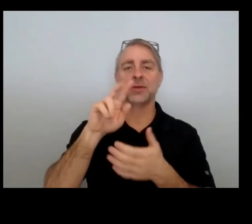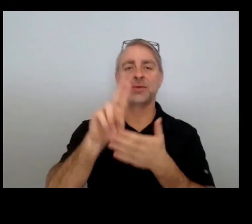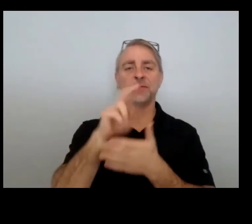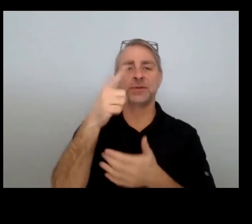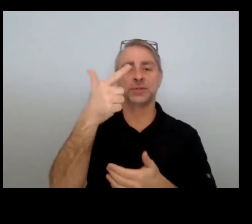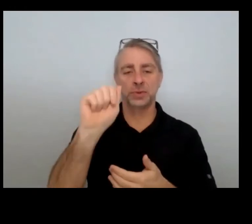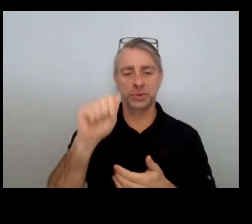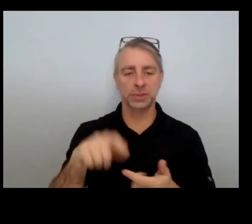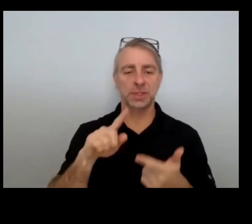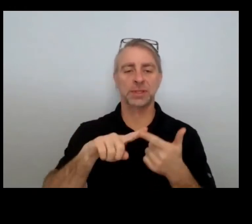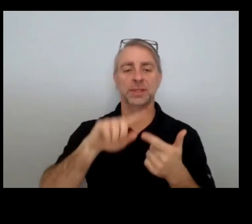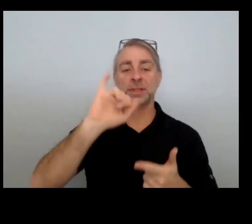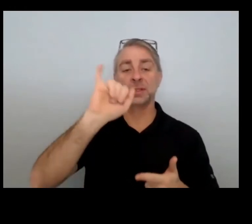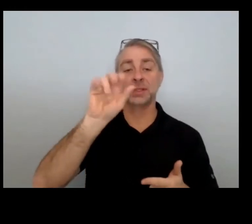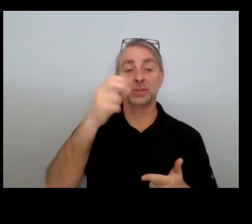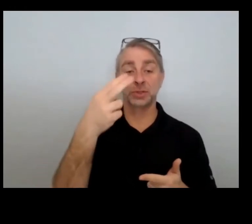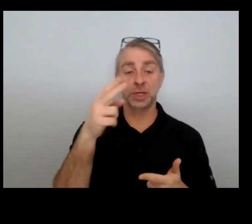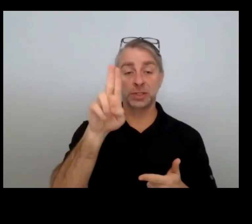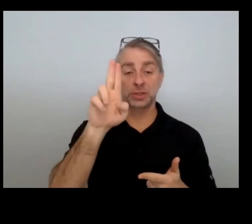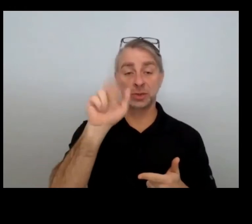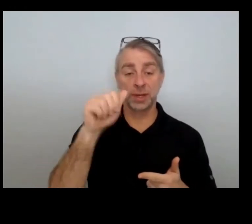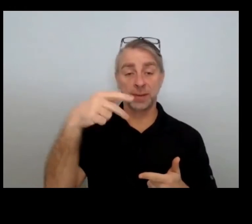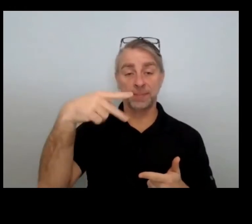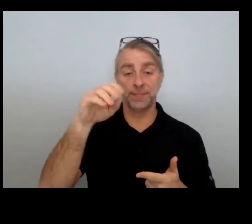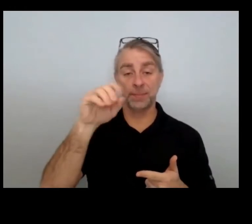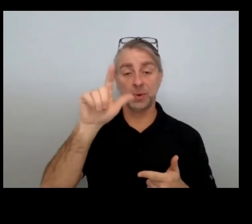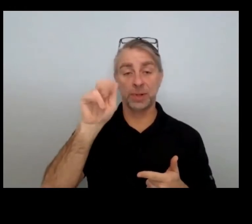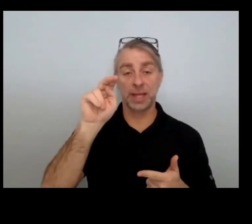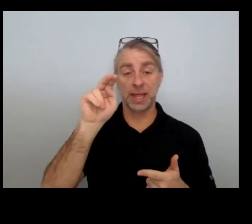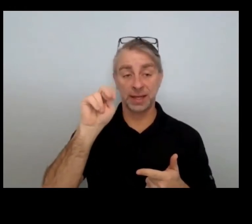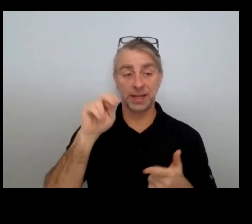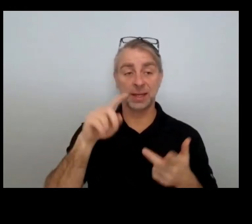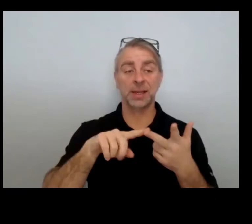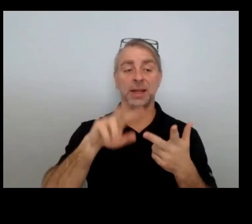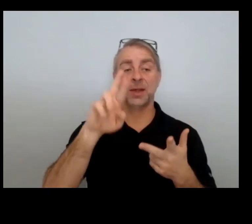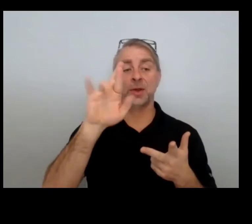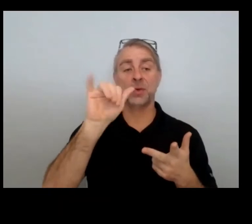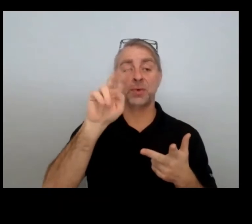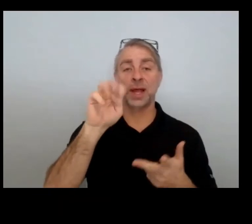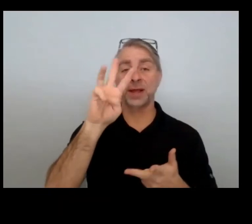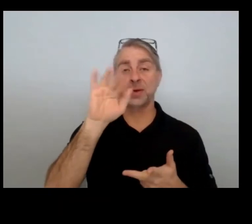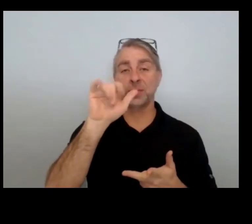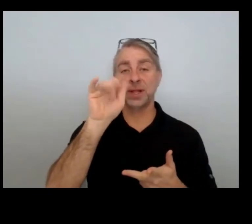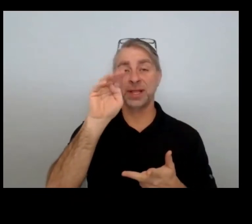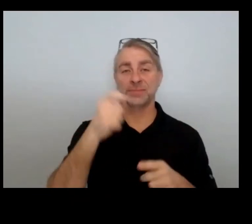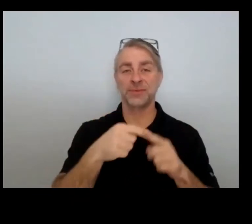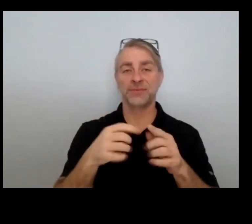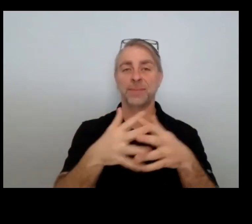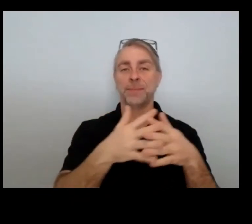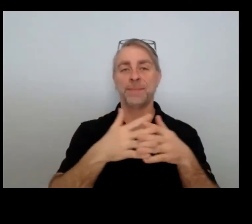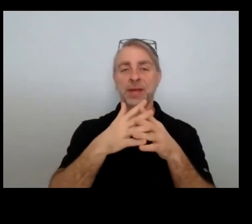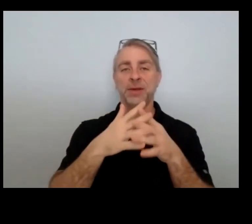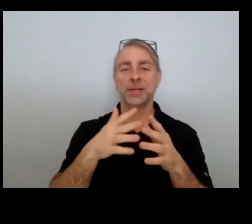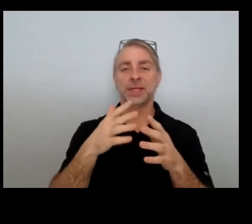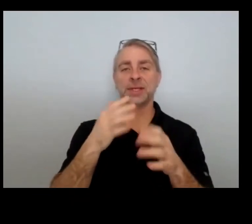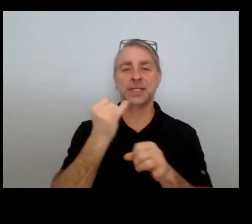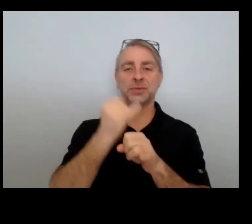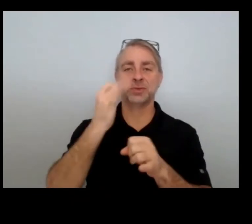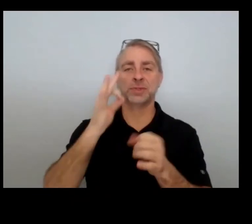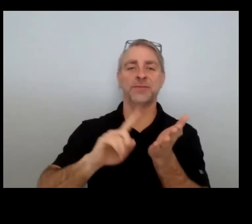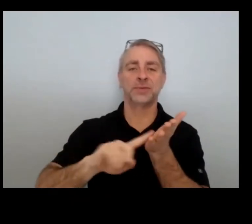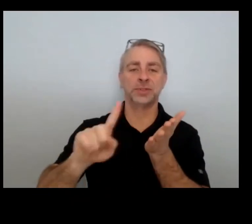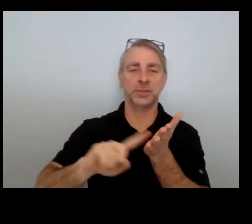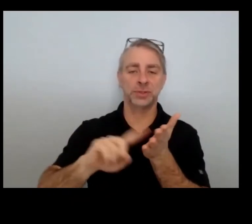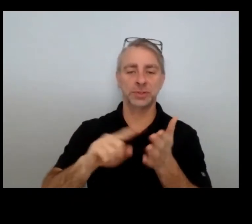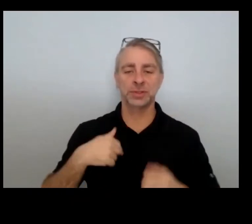and Dr. Ryan Williams, who are both from the American Institutes for Research. We are grateful to the faculty leaders for sharing